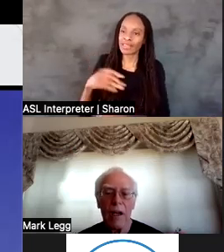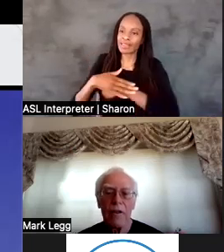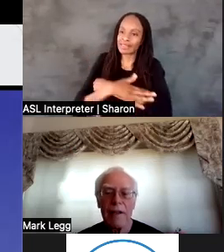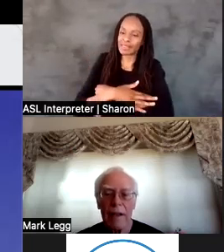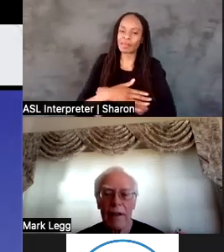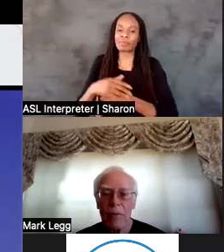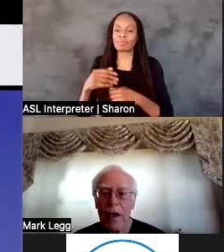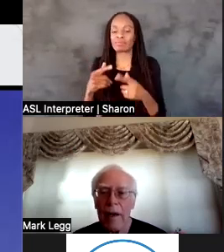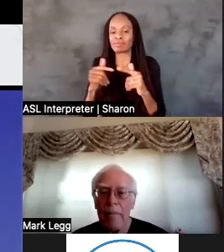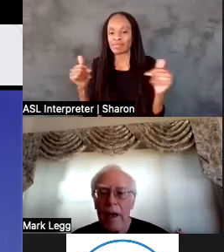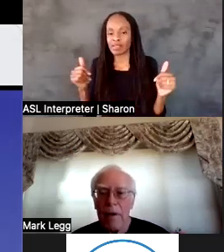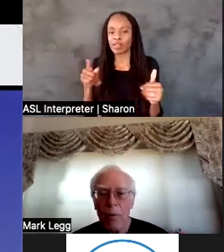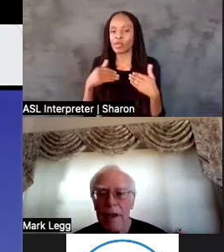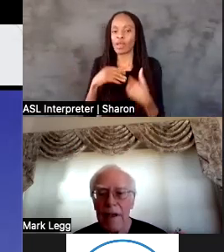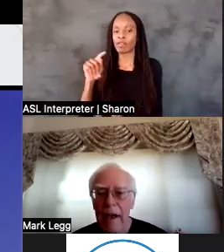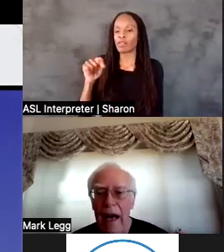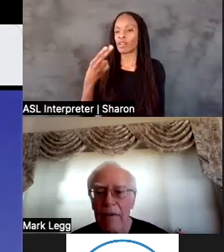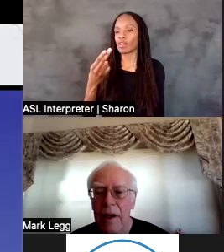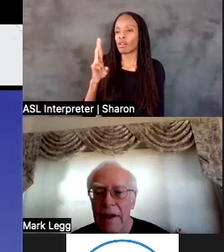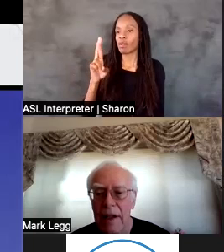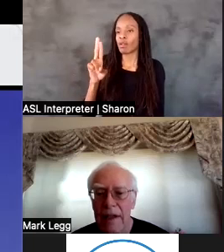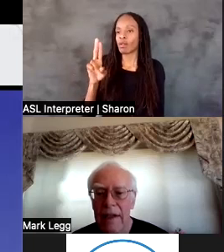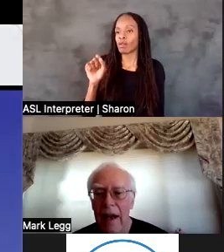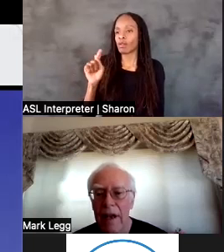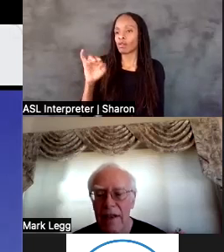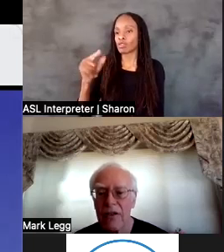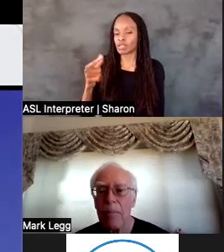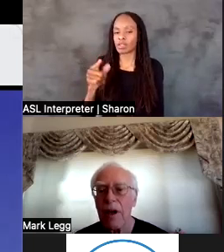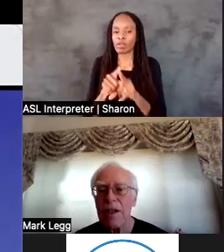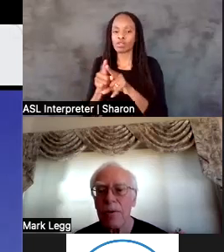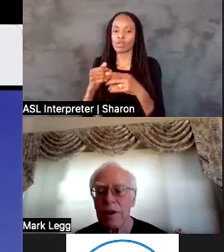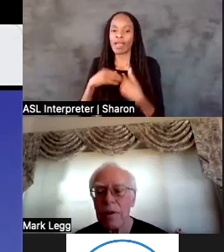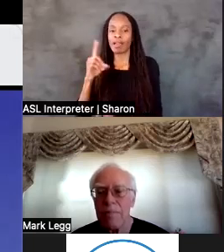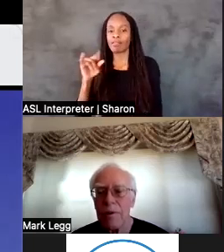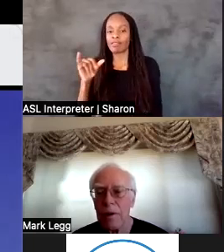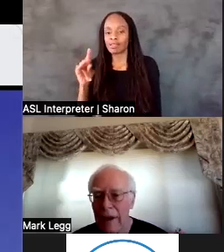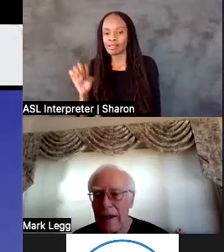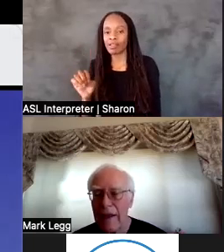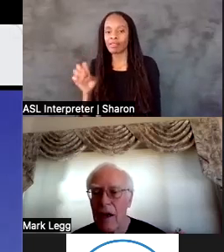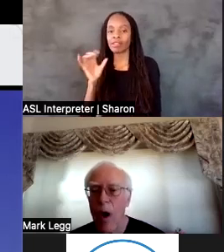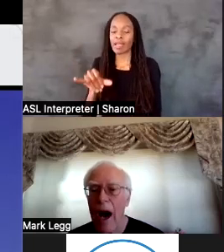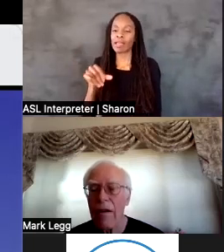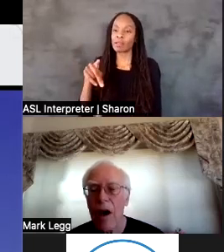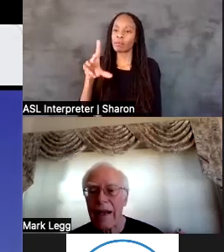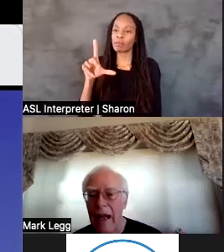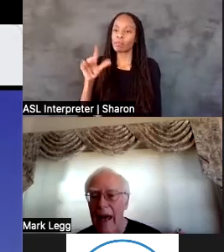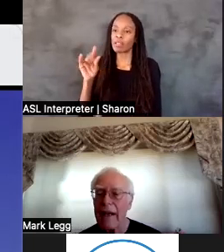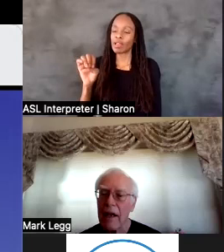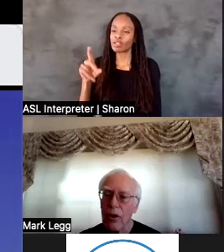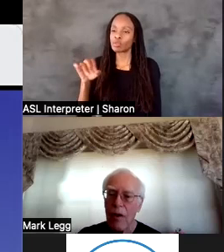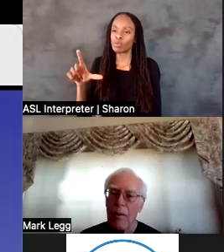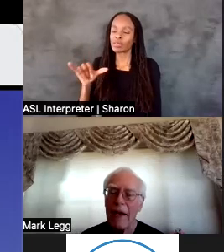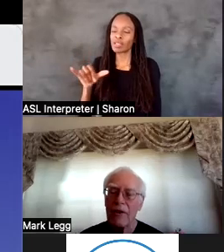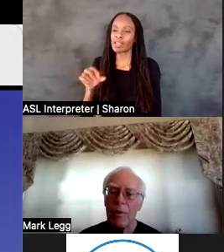have thrusting as well. But when we did the dive, you can see it says dive triflexural plunge pool. And the plunge pool is like a waterfall on